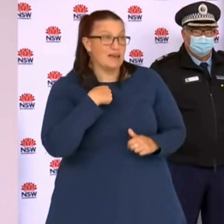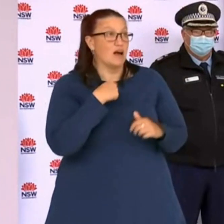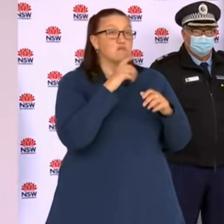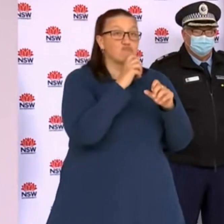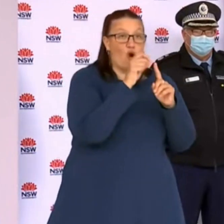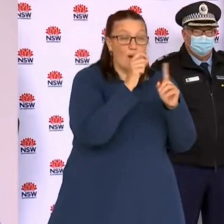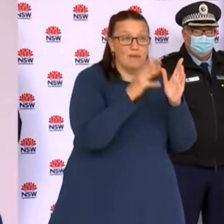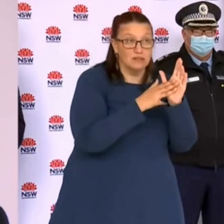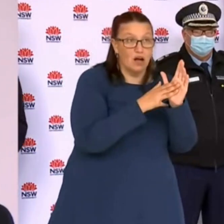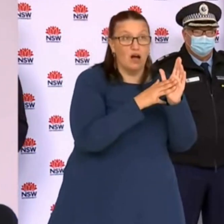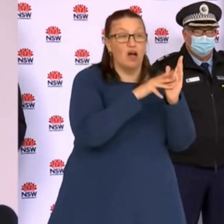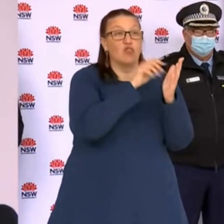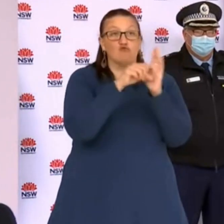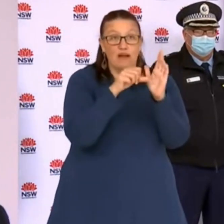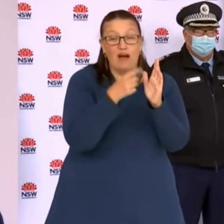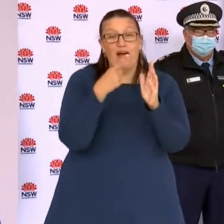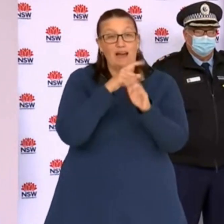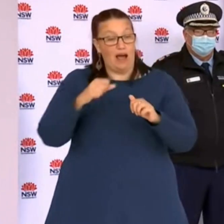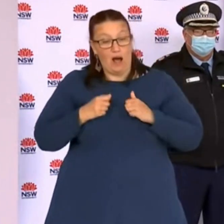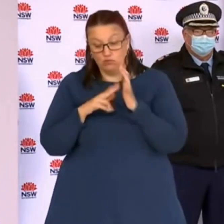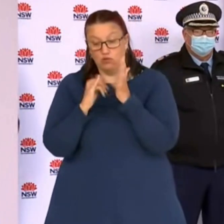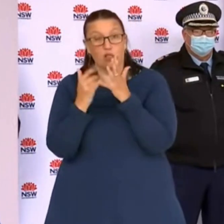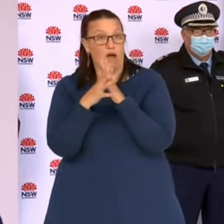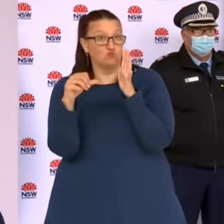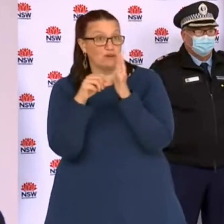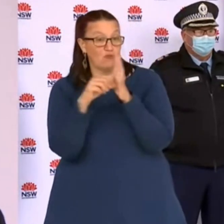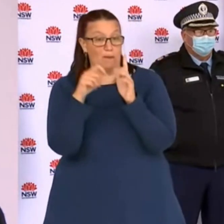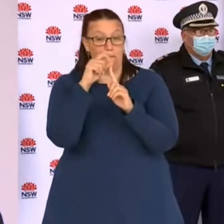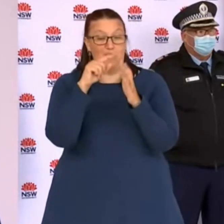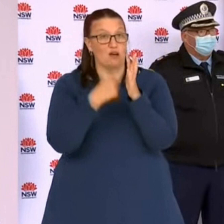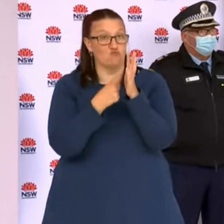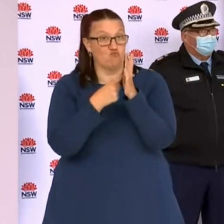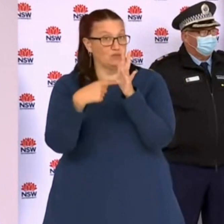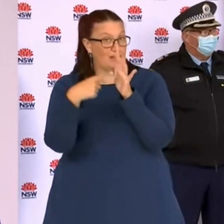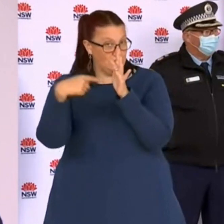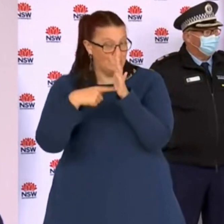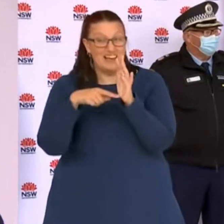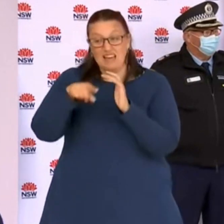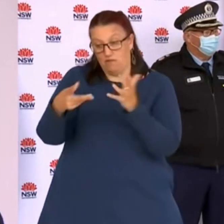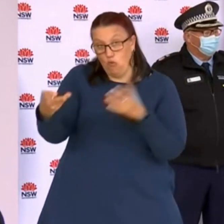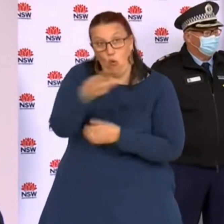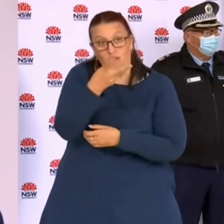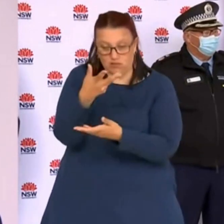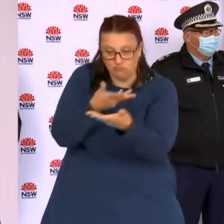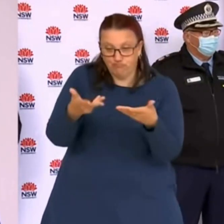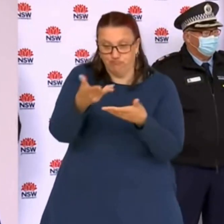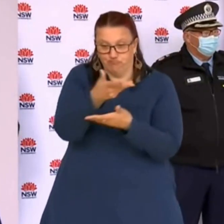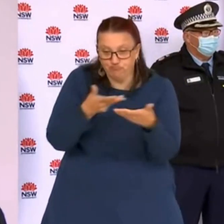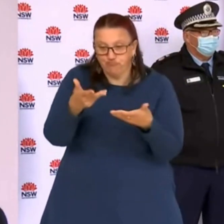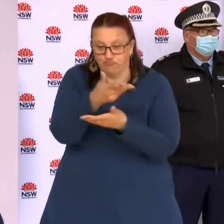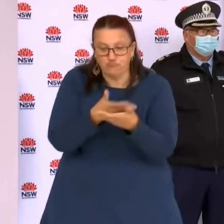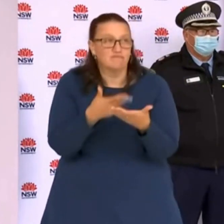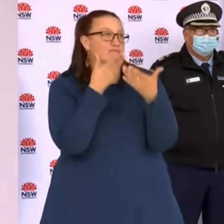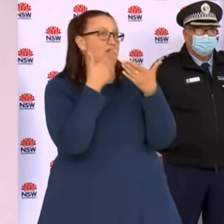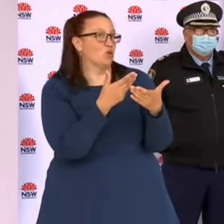constructive discussion yesterday. That's been followed up with discussions with the Prime Minister and myself today, and that will continue throughout the day. But